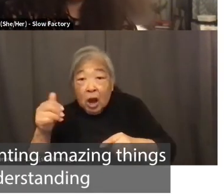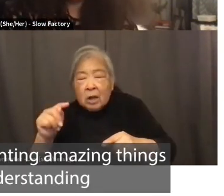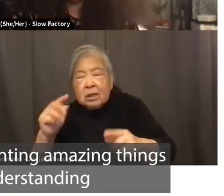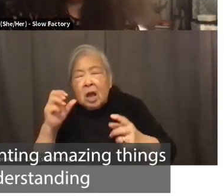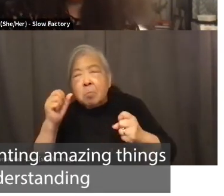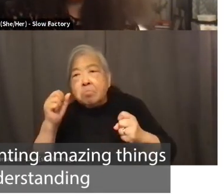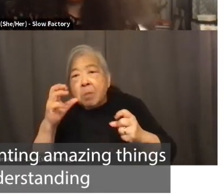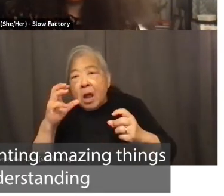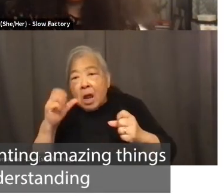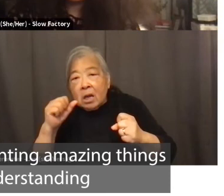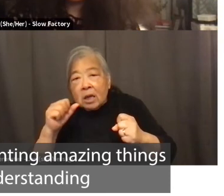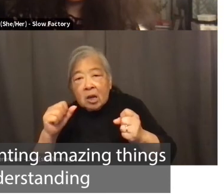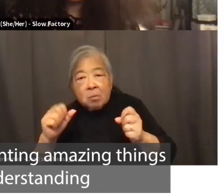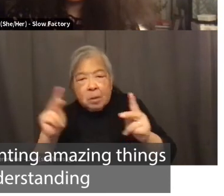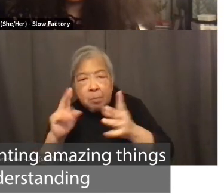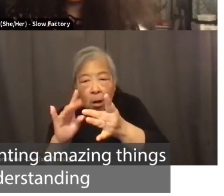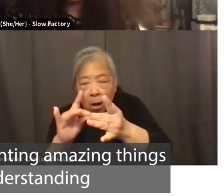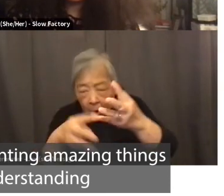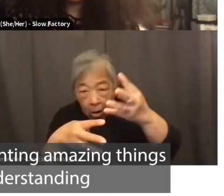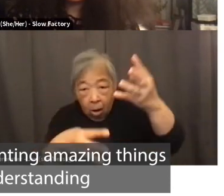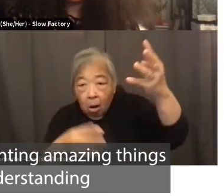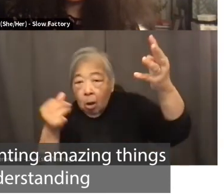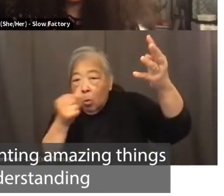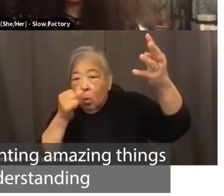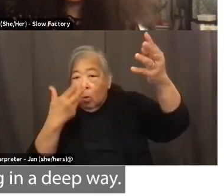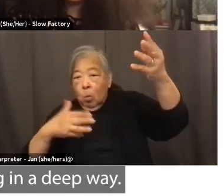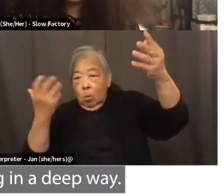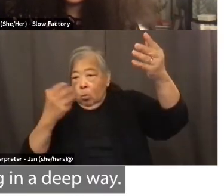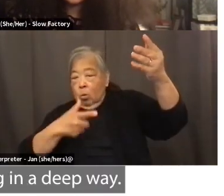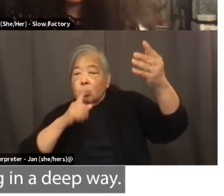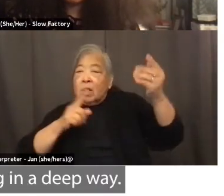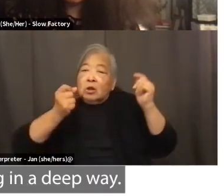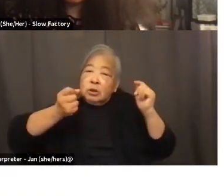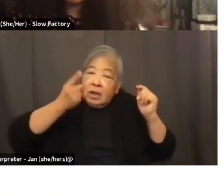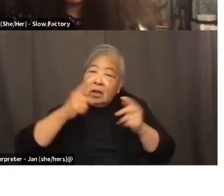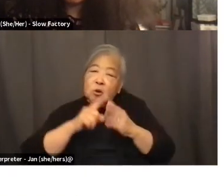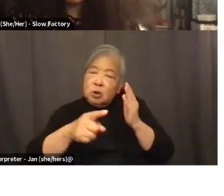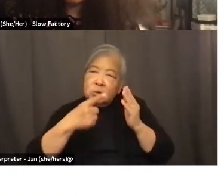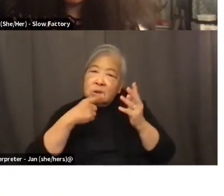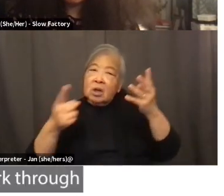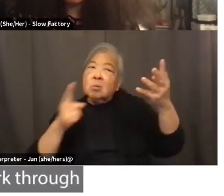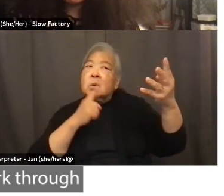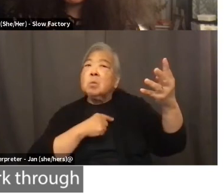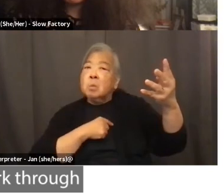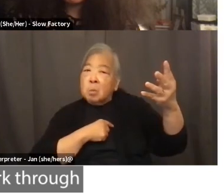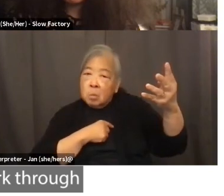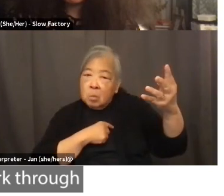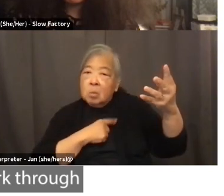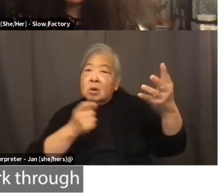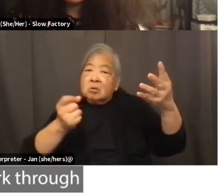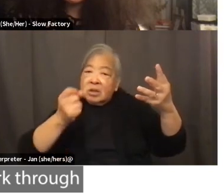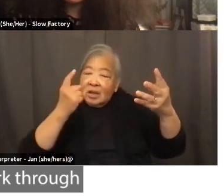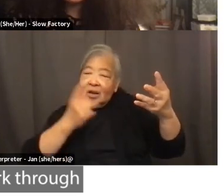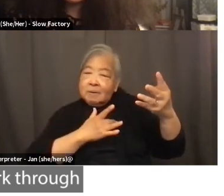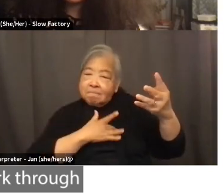are commenting amazing things and really understanding what you're saying in a deep way. Yeah.